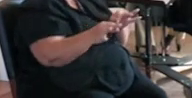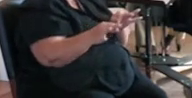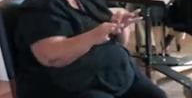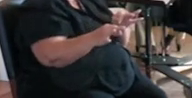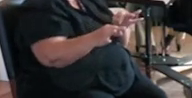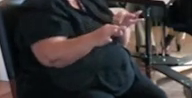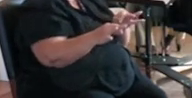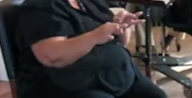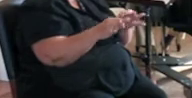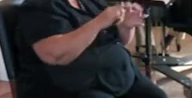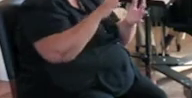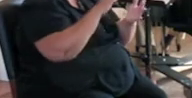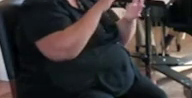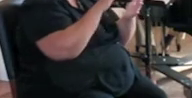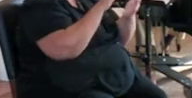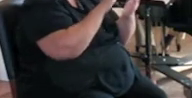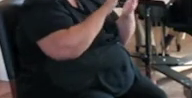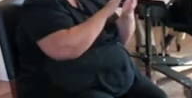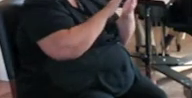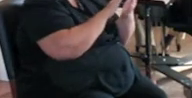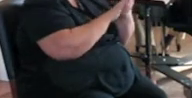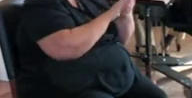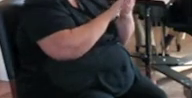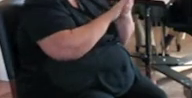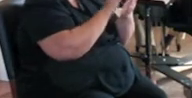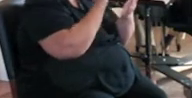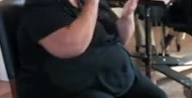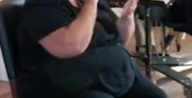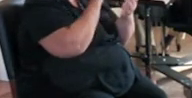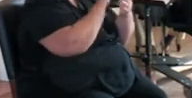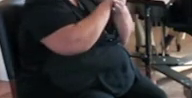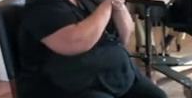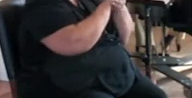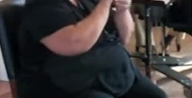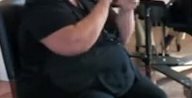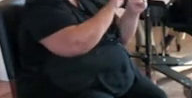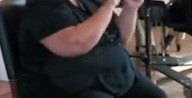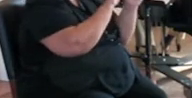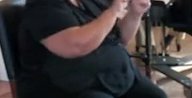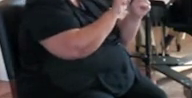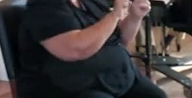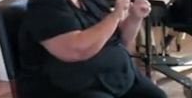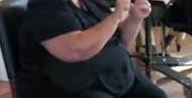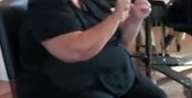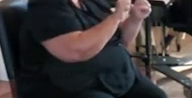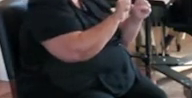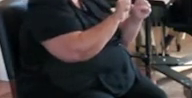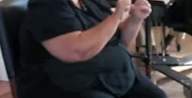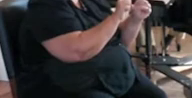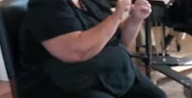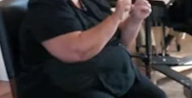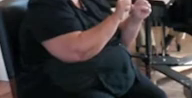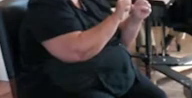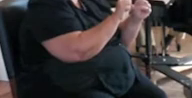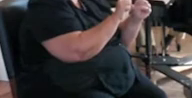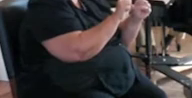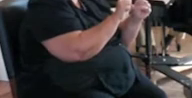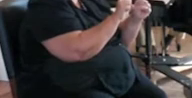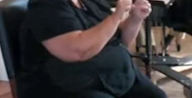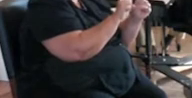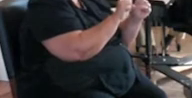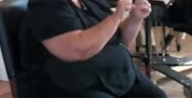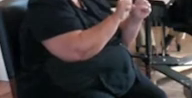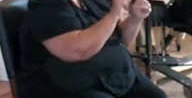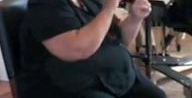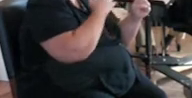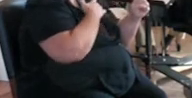for the possibilities." And that just stuck with me. It's such an open